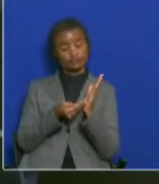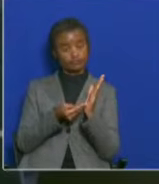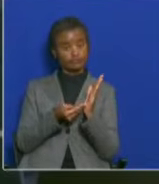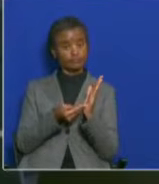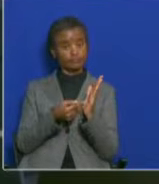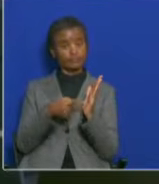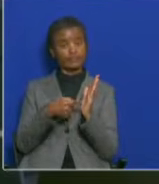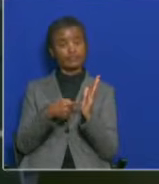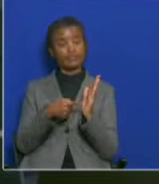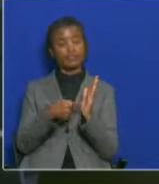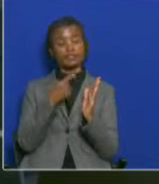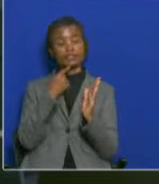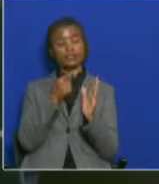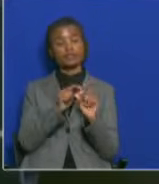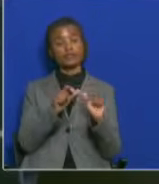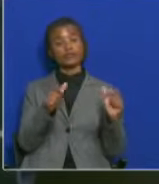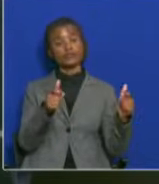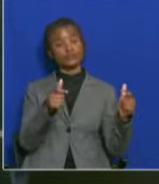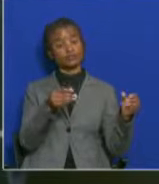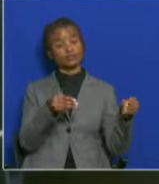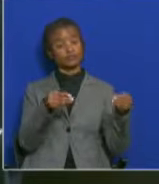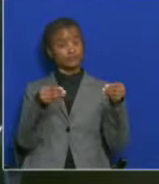put up also included